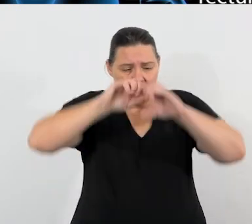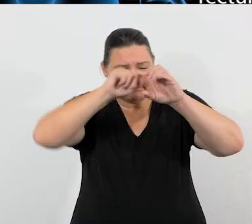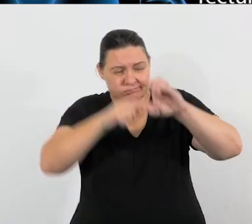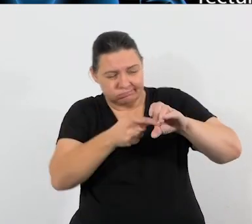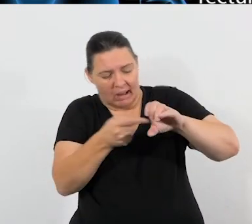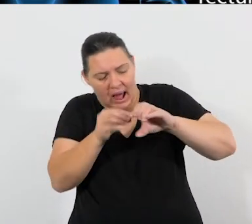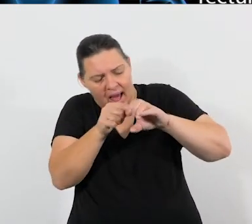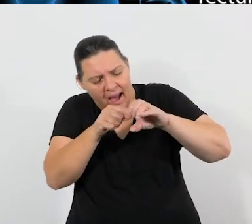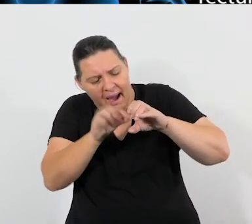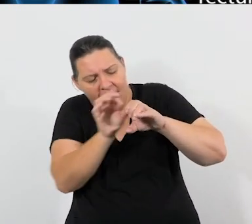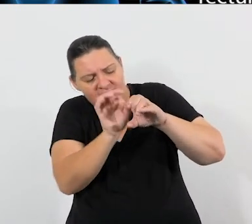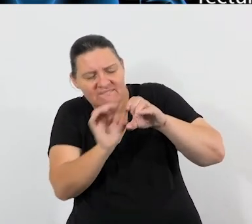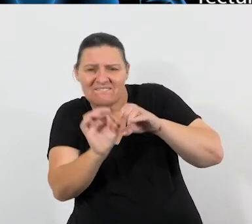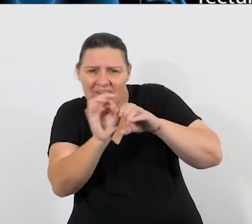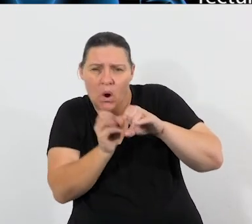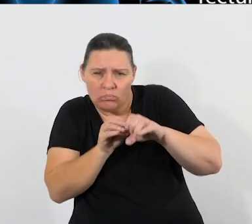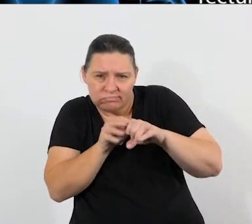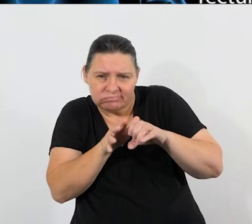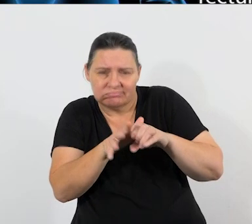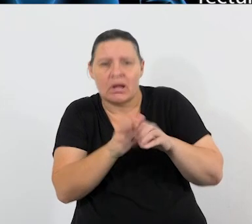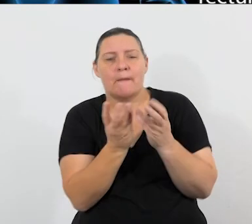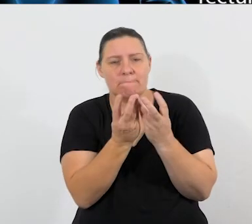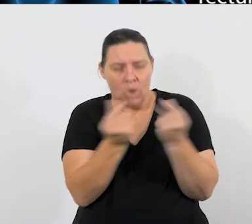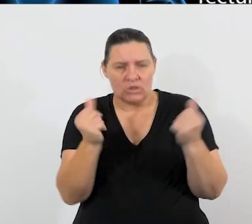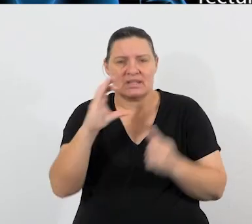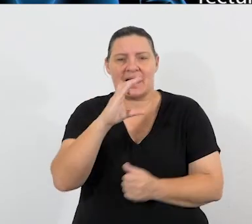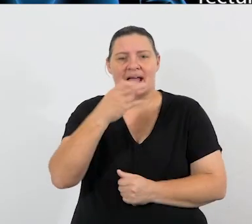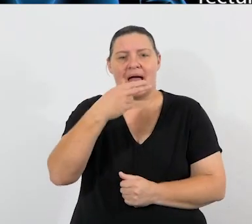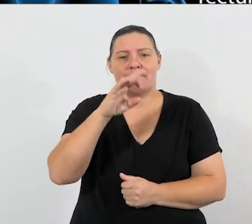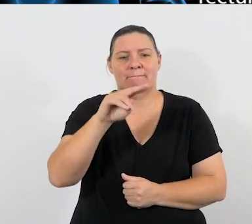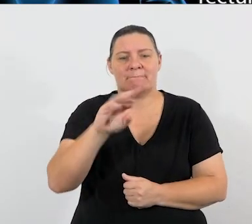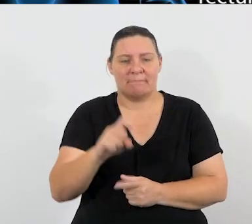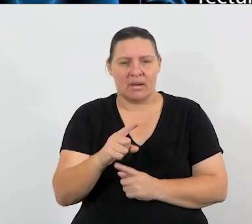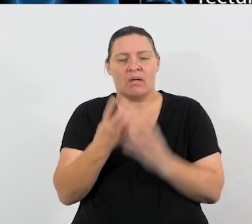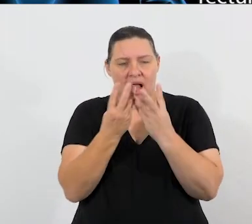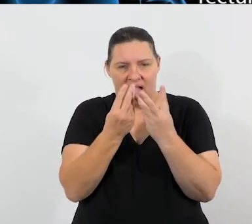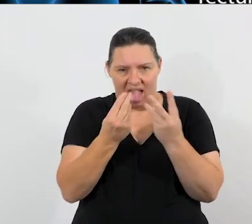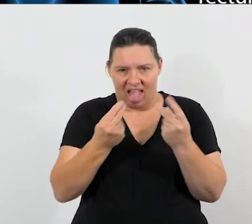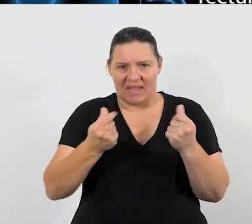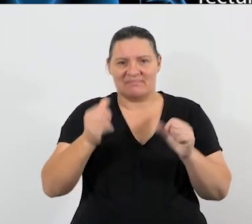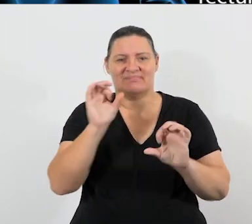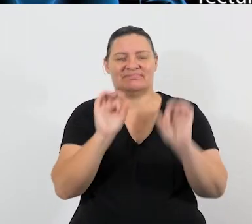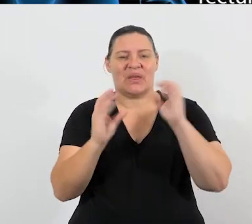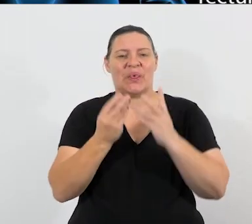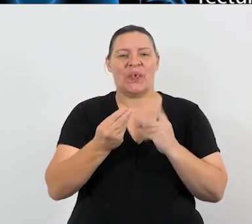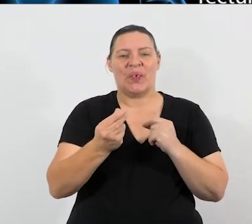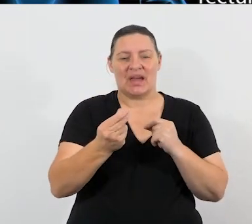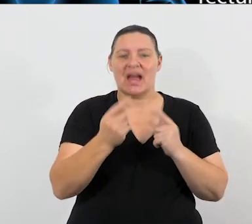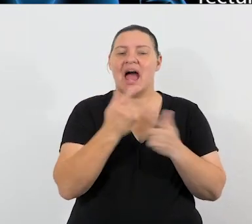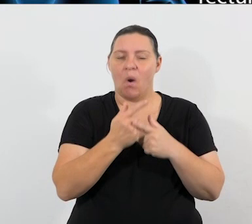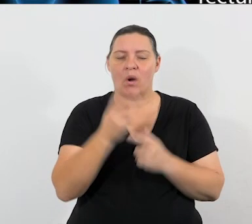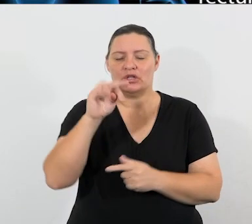walls of the small intestines will digest most of the chyme into dissolvable particles